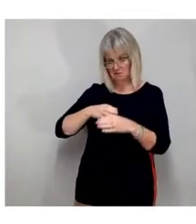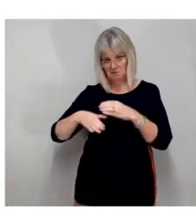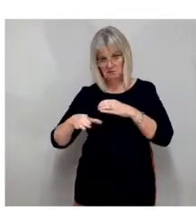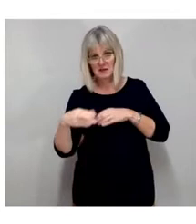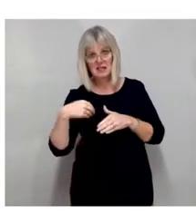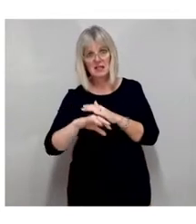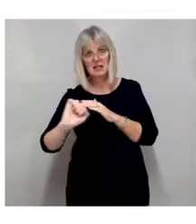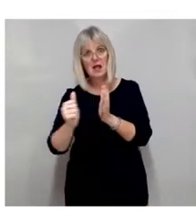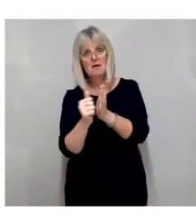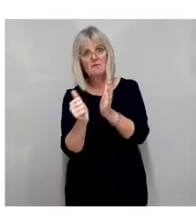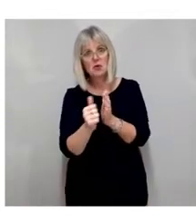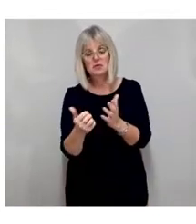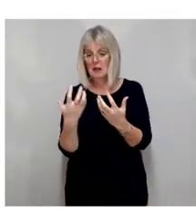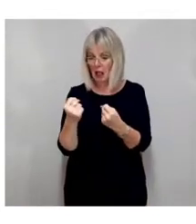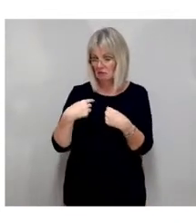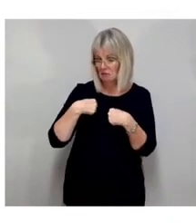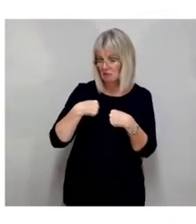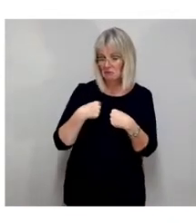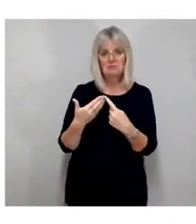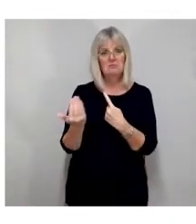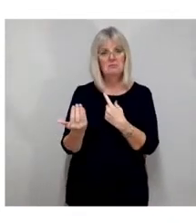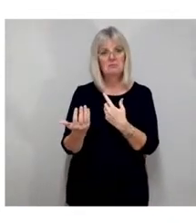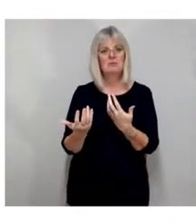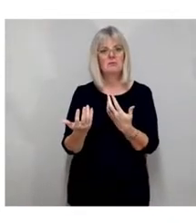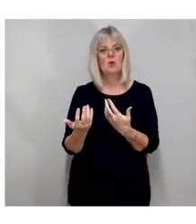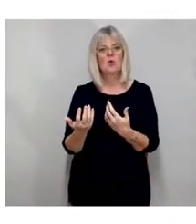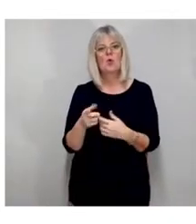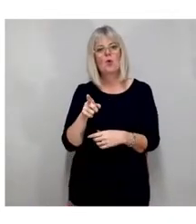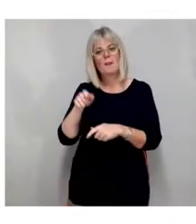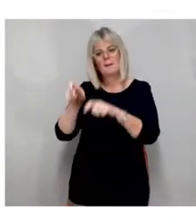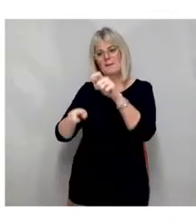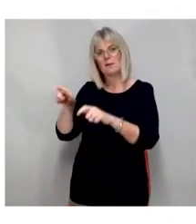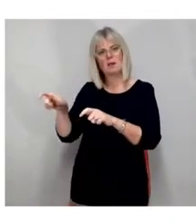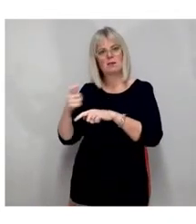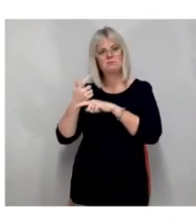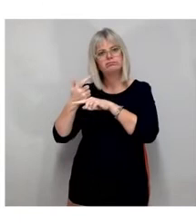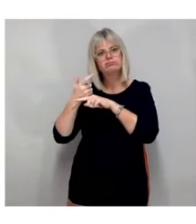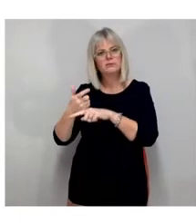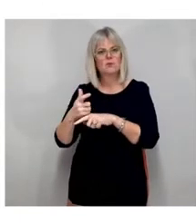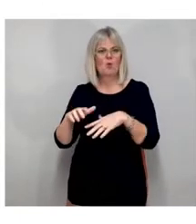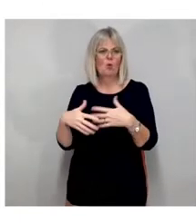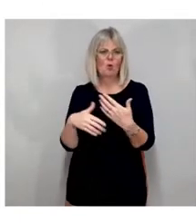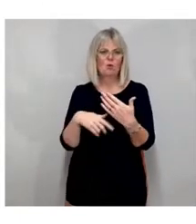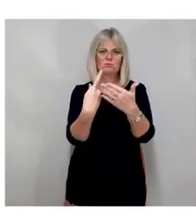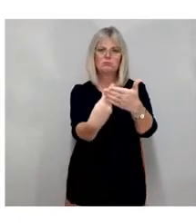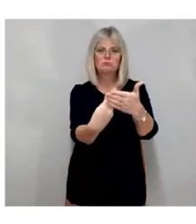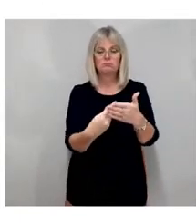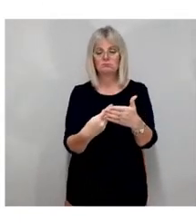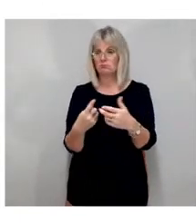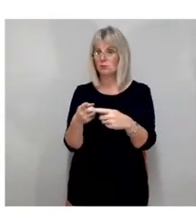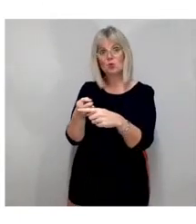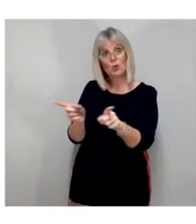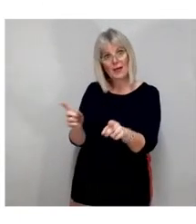not? Do the people we have working behind the camera or on screen represent society? And so I think we can